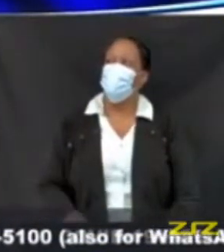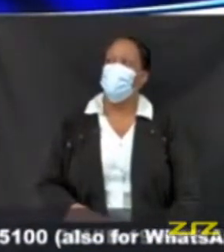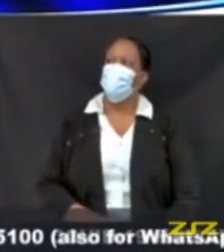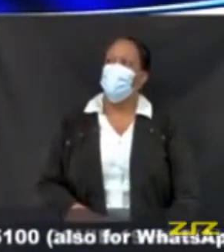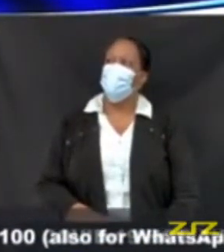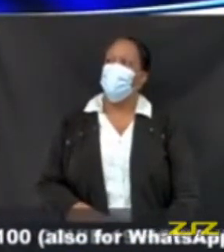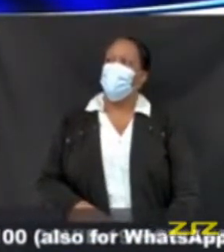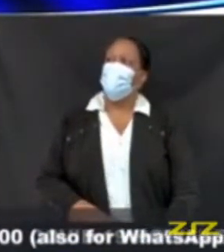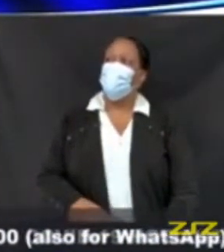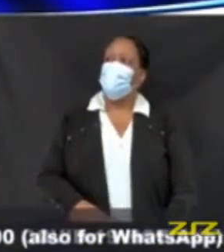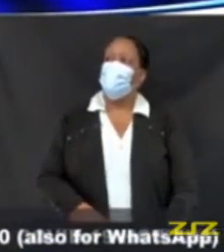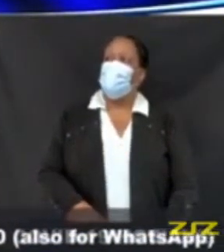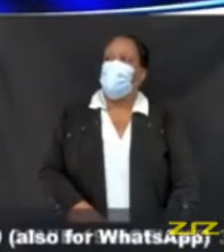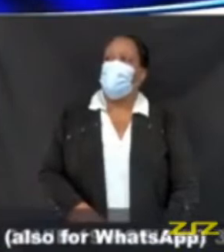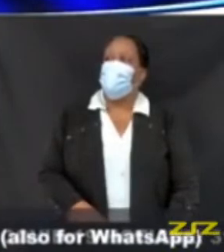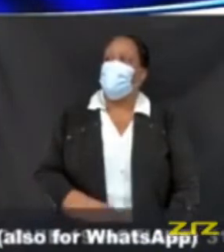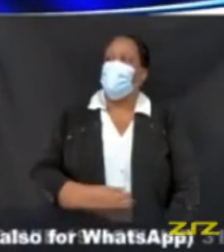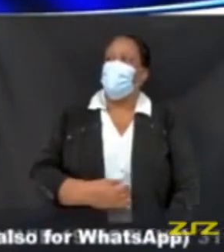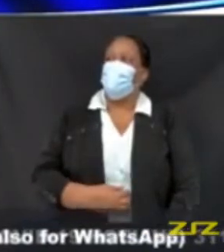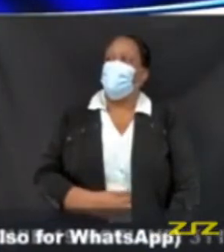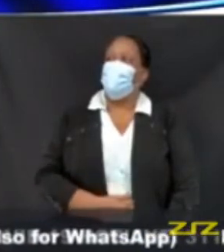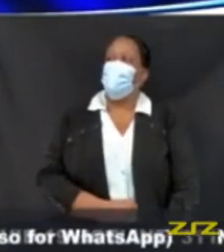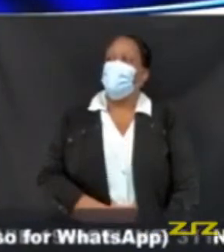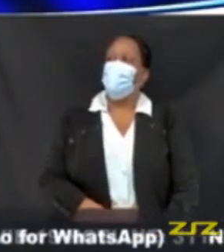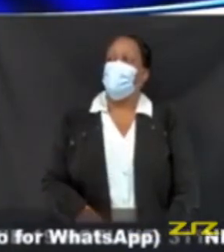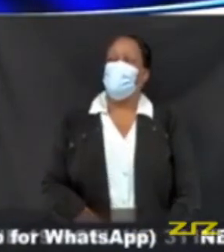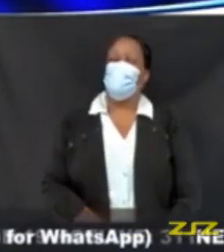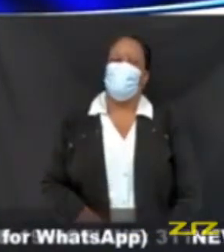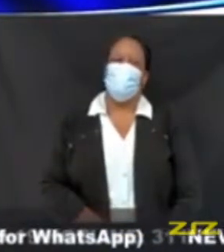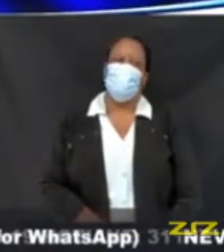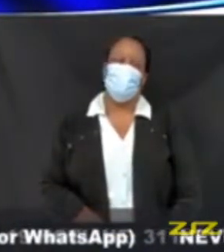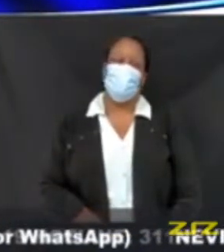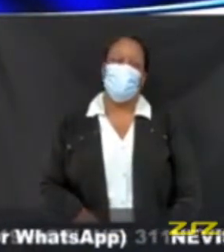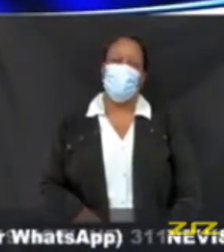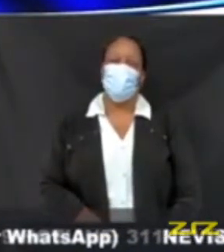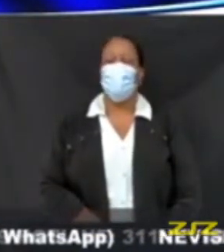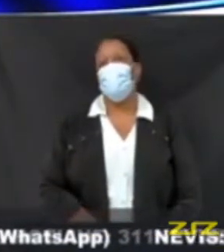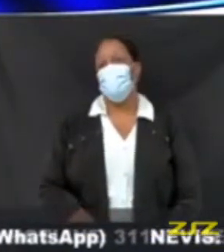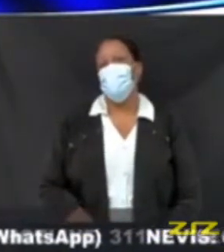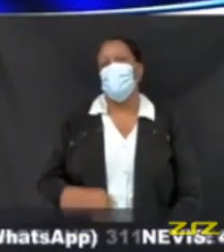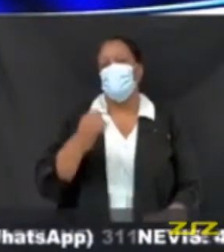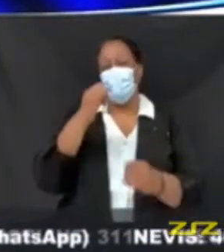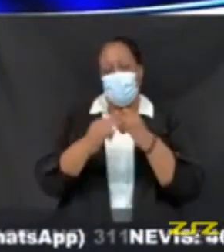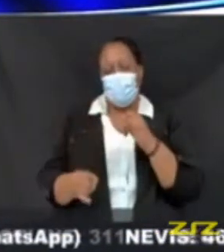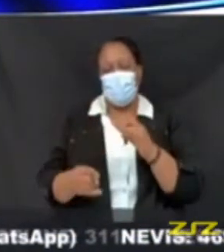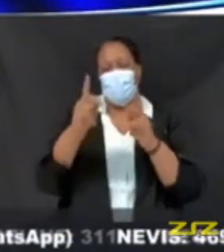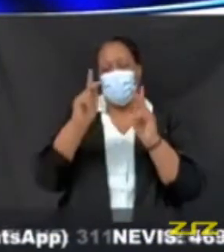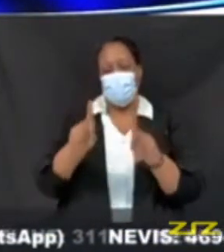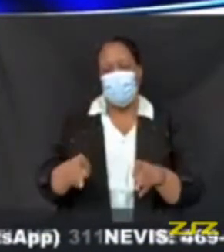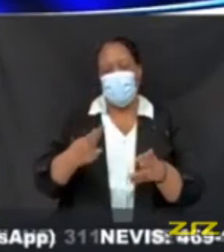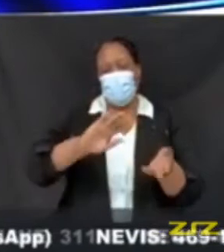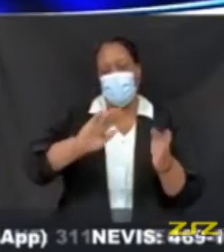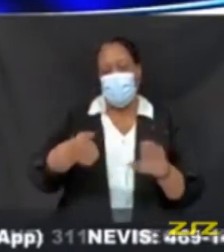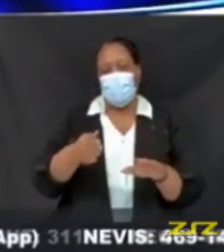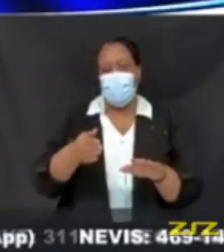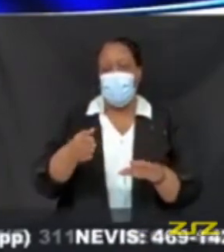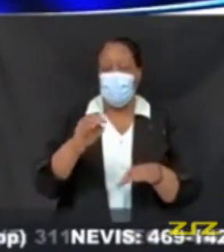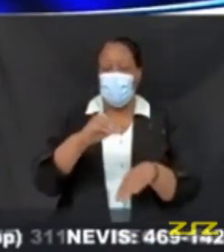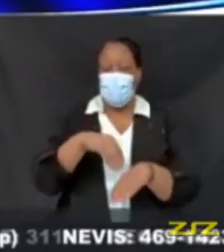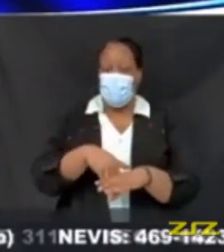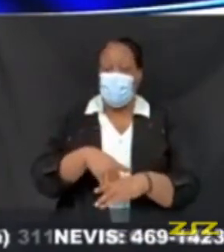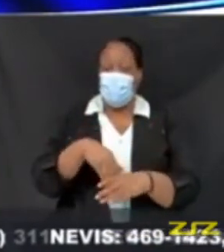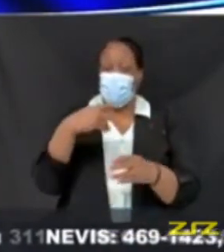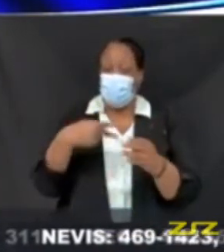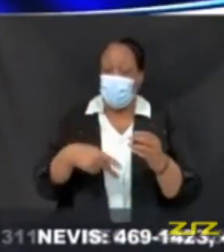COVID-related death, number 21, is on St. Kitts or Nevis? That's one. 2, Von